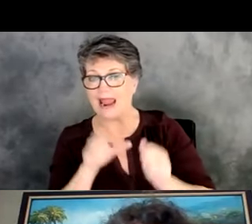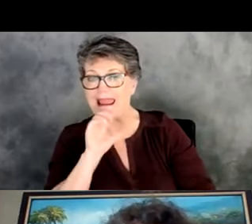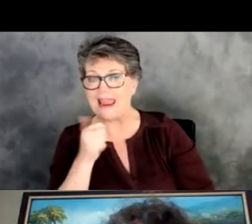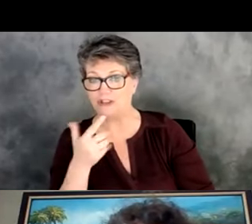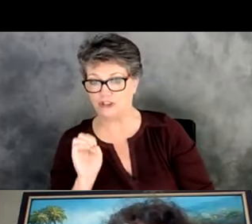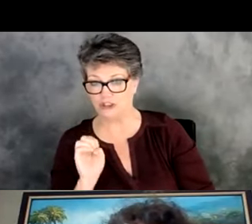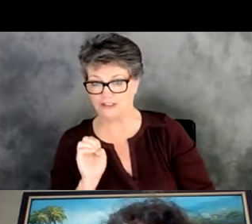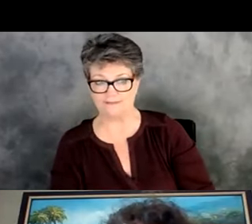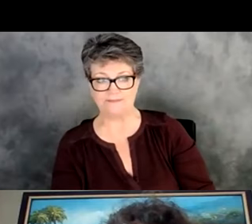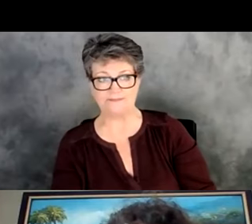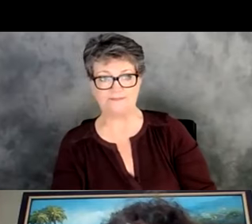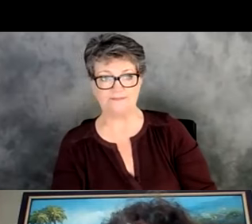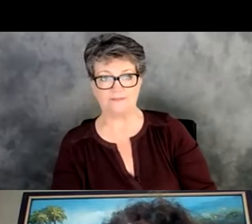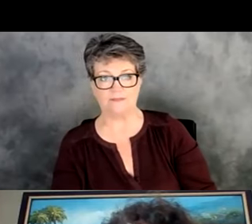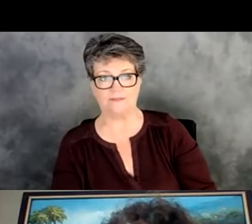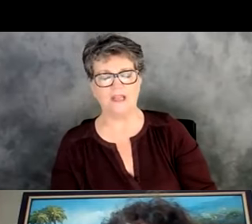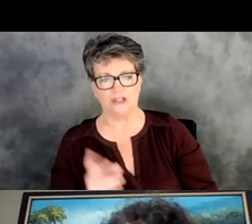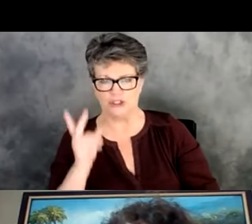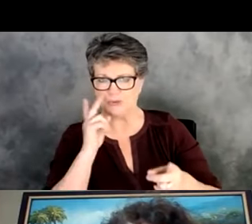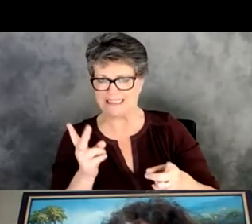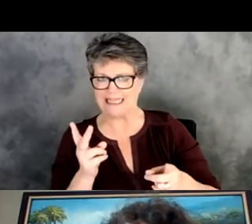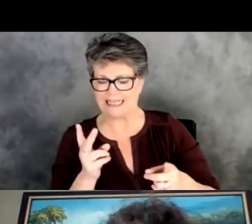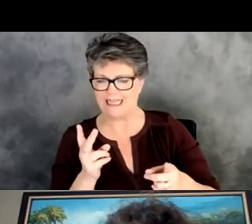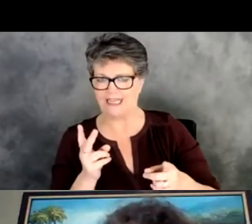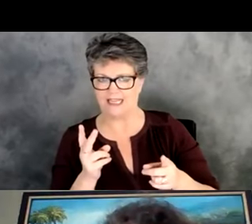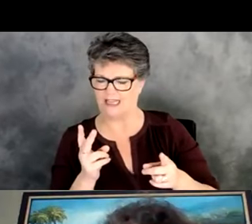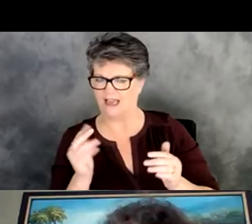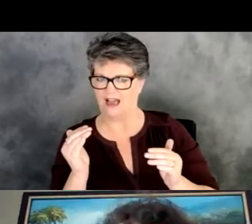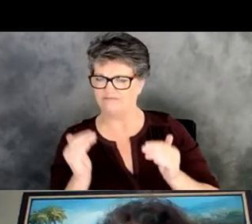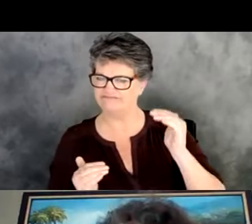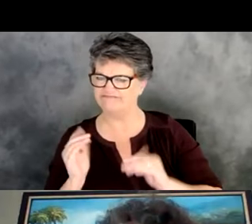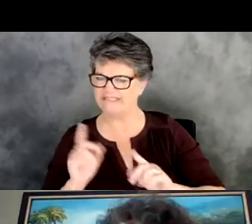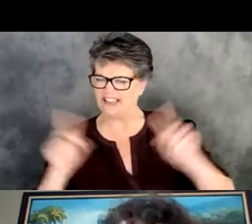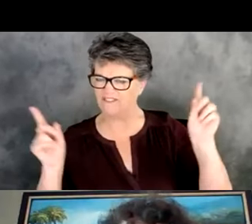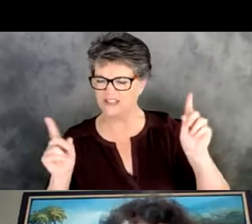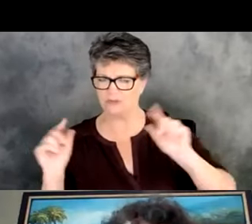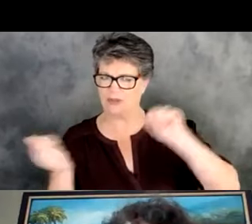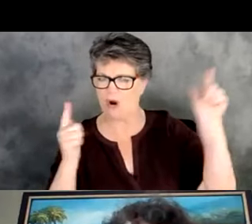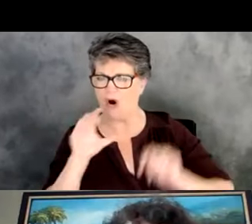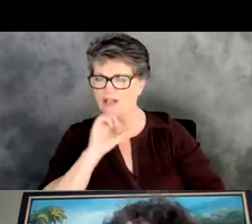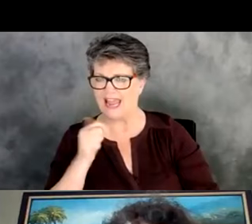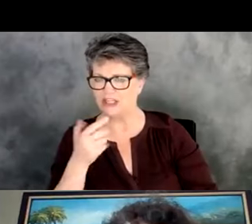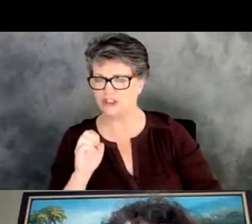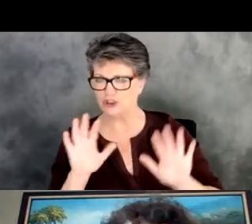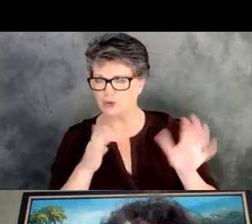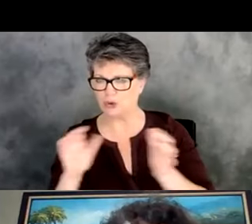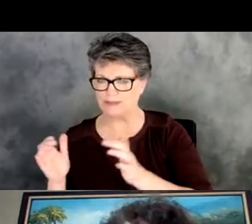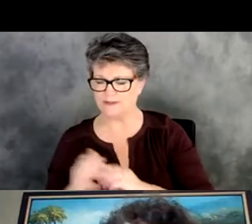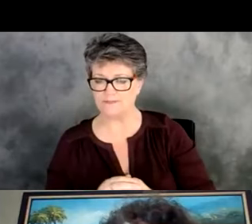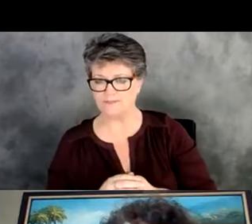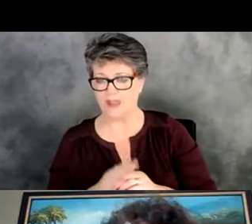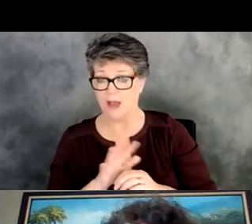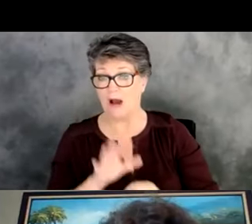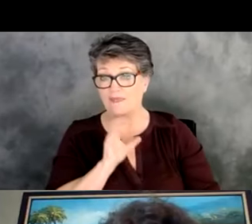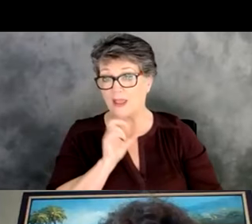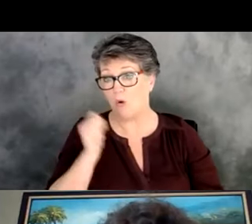And we see, you know, a disparity among all age groups. You know, among the